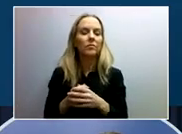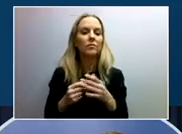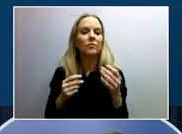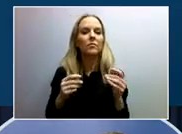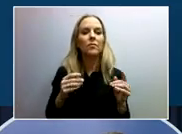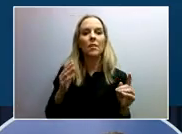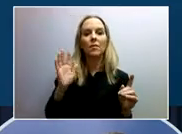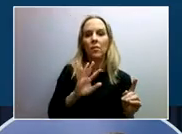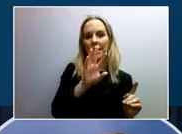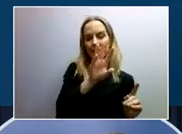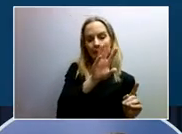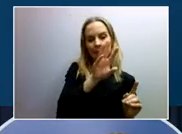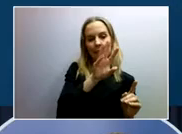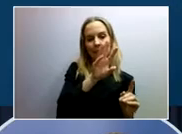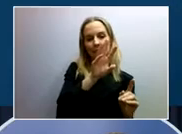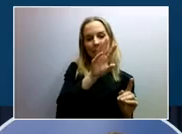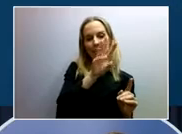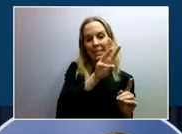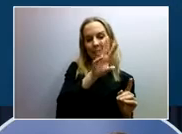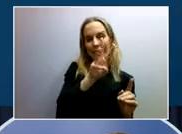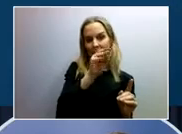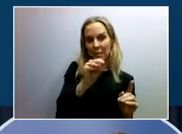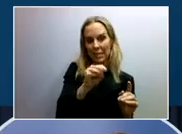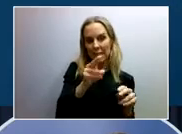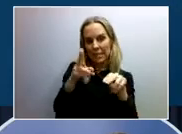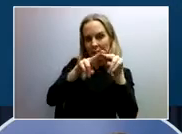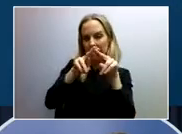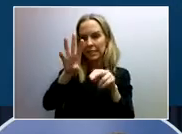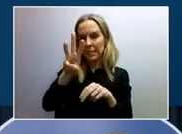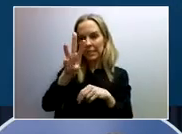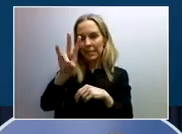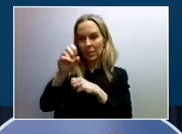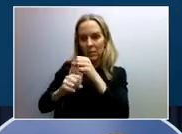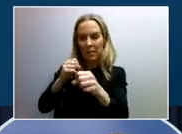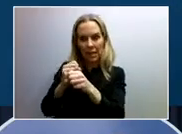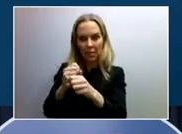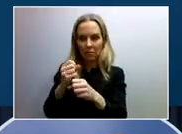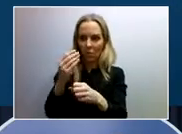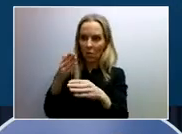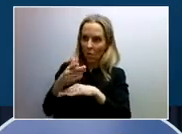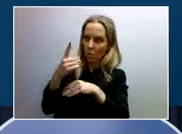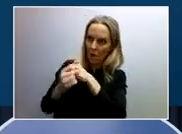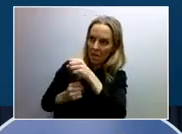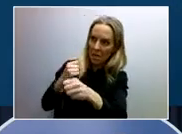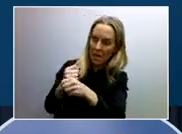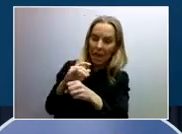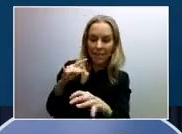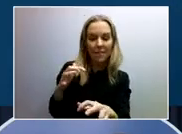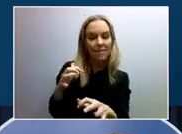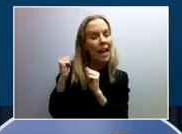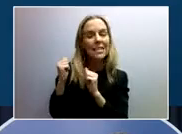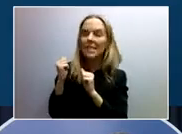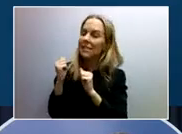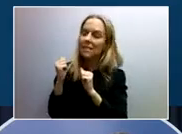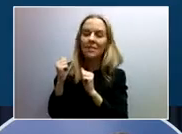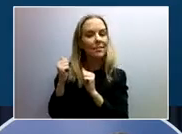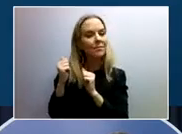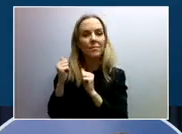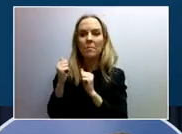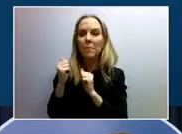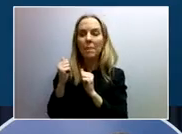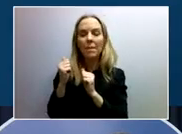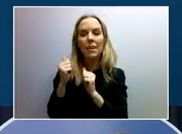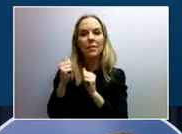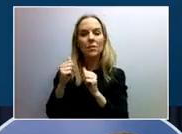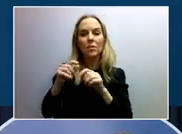to 67%. Again, in just over a year. This is the fastest mass vaccination in